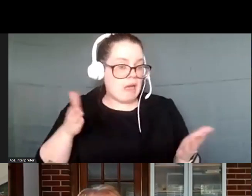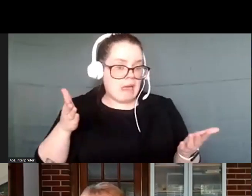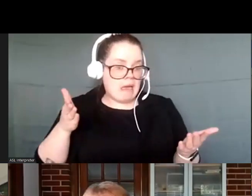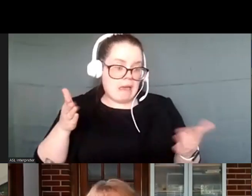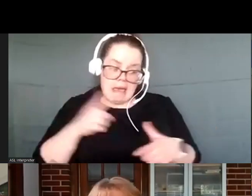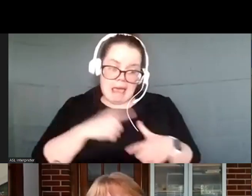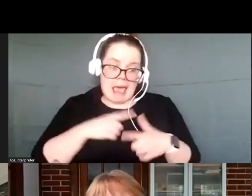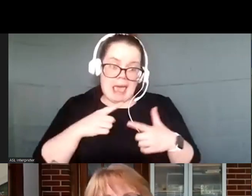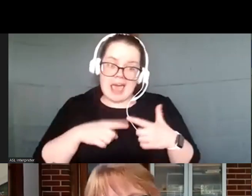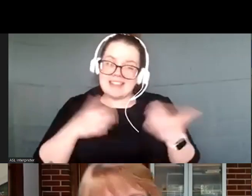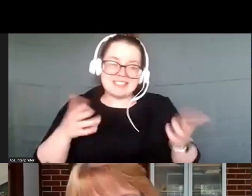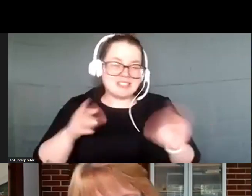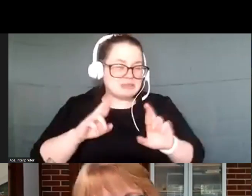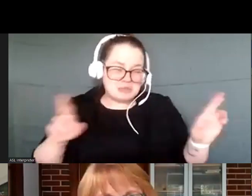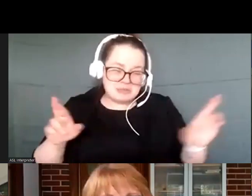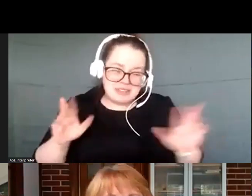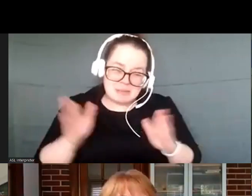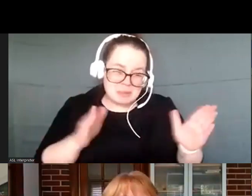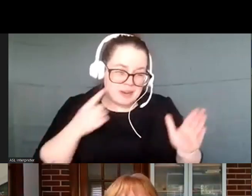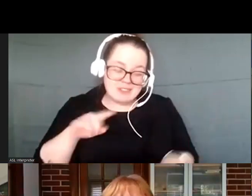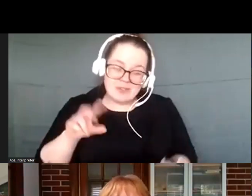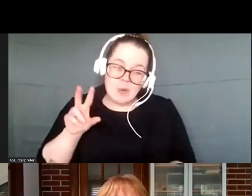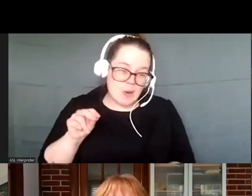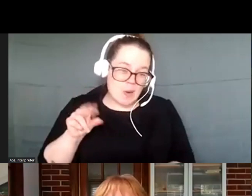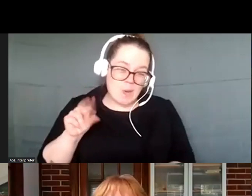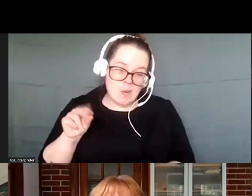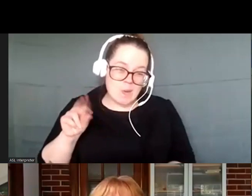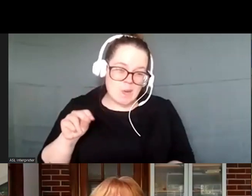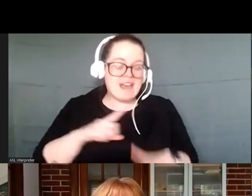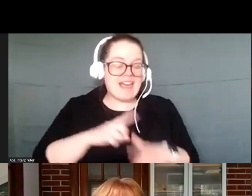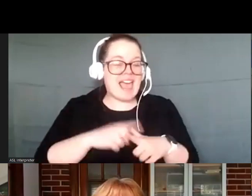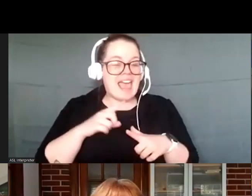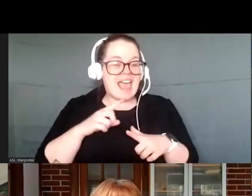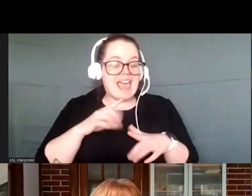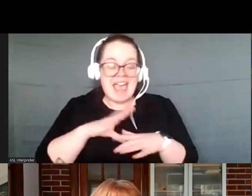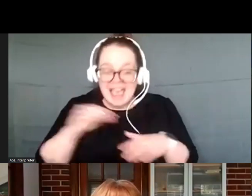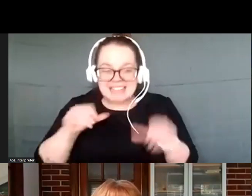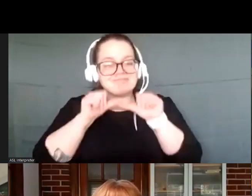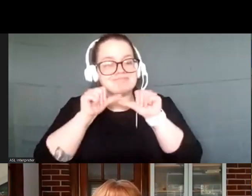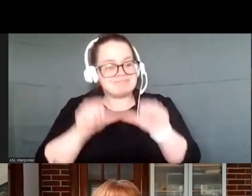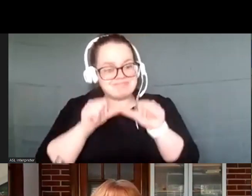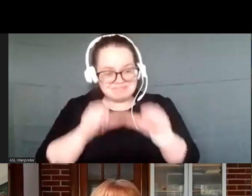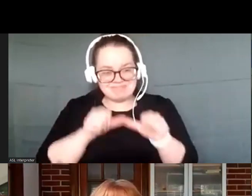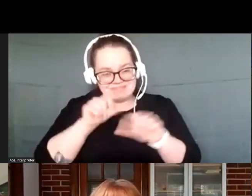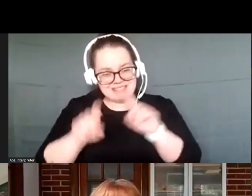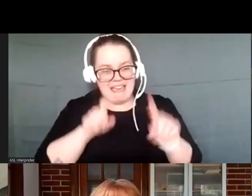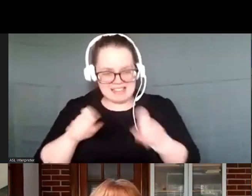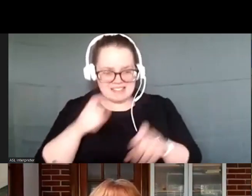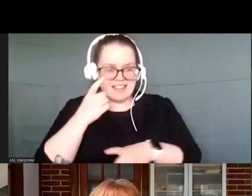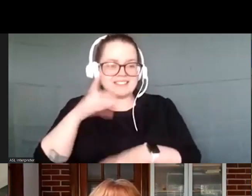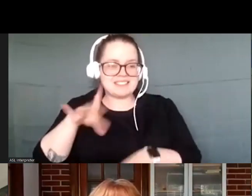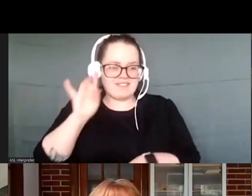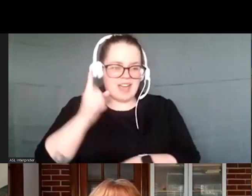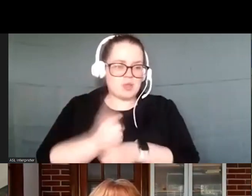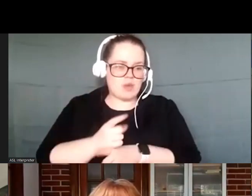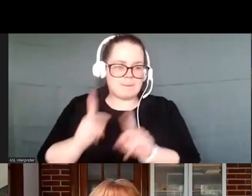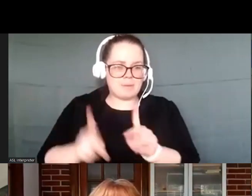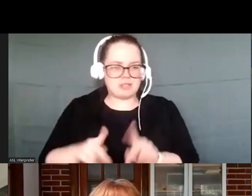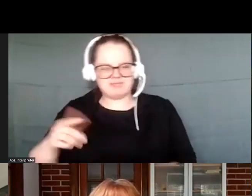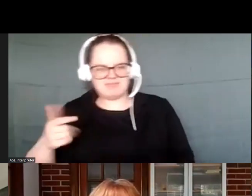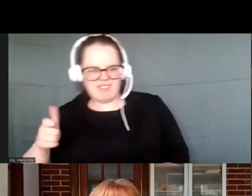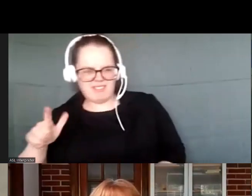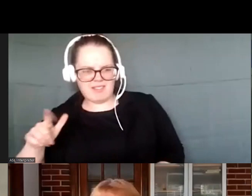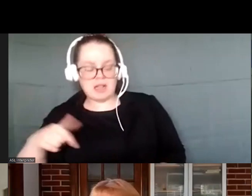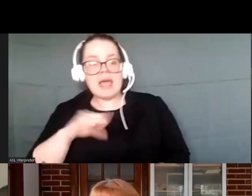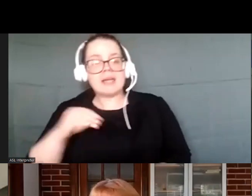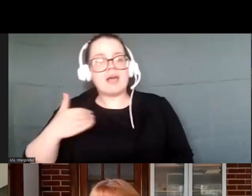the no's and, keep at it to find the right person. Thank you. And I've had people ask